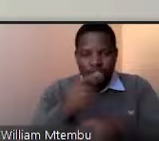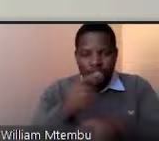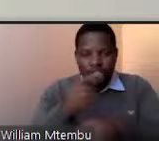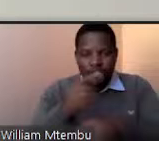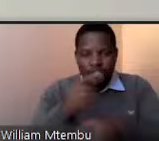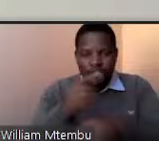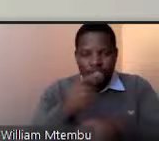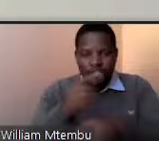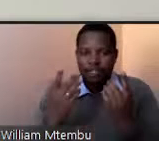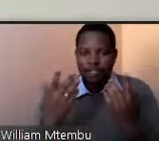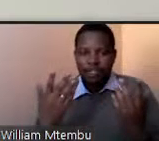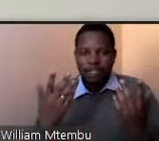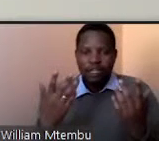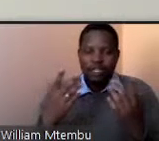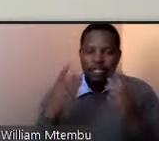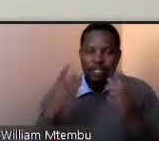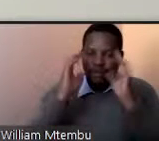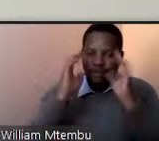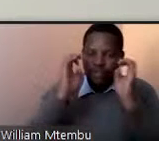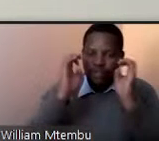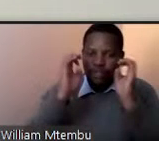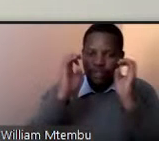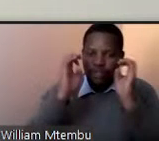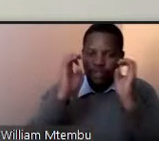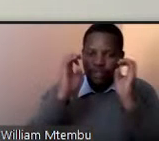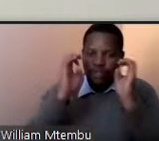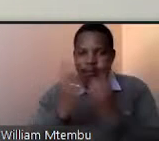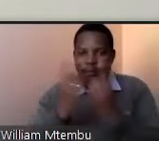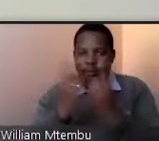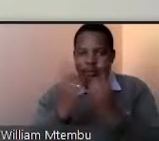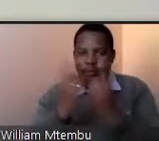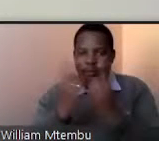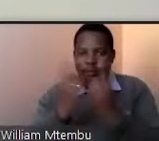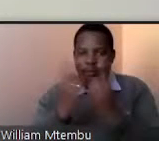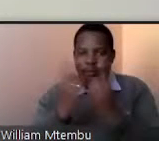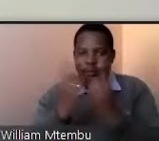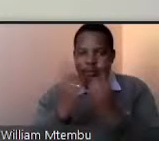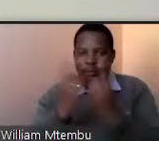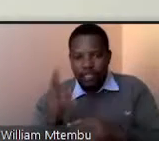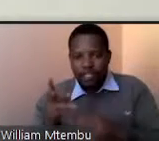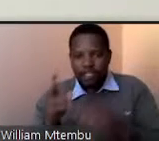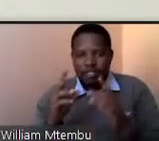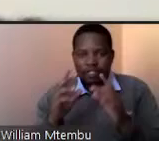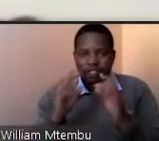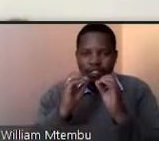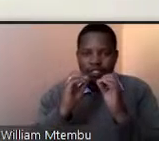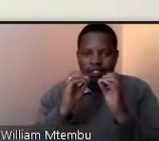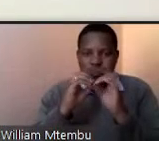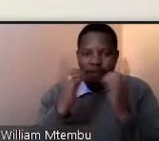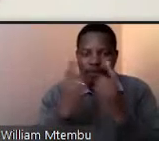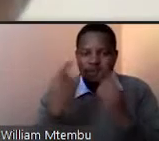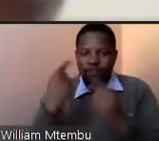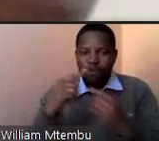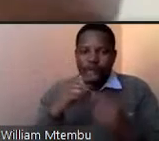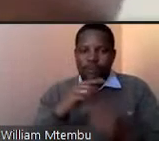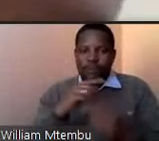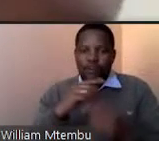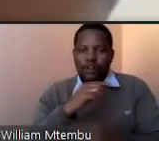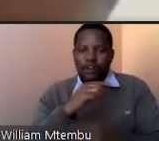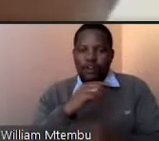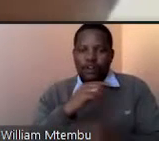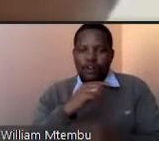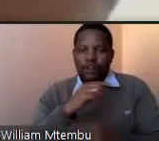departments, that is Department of Education, Department of Agriculture, as well as Department of Health,